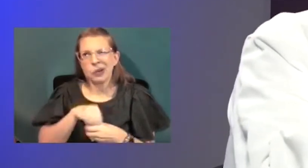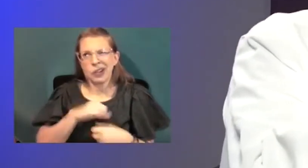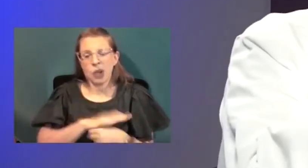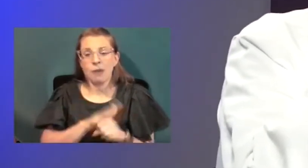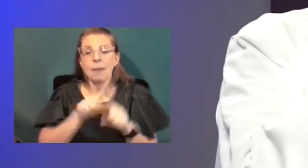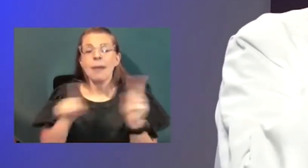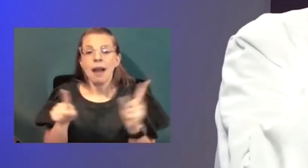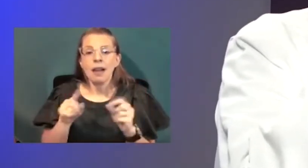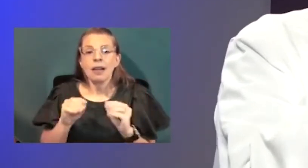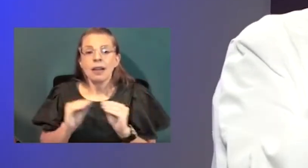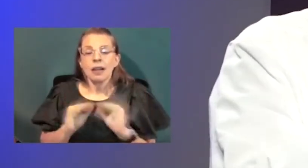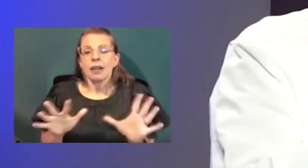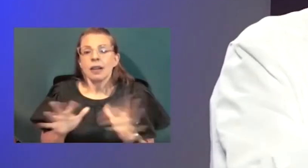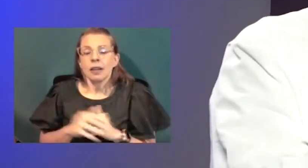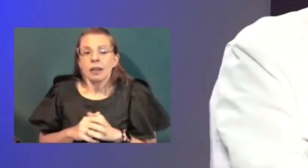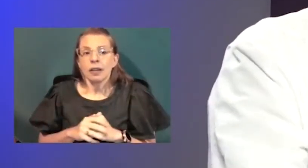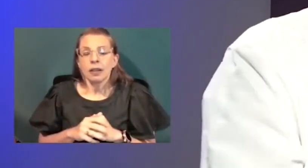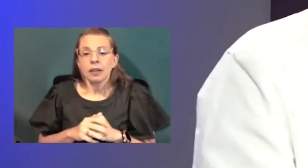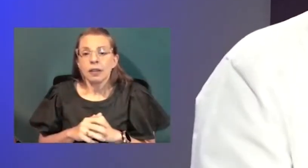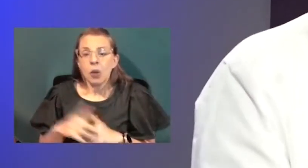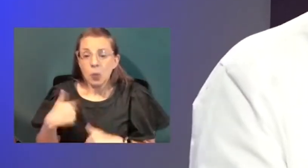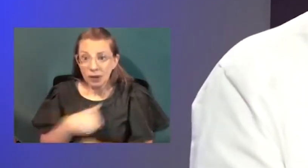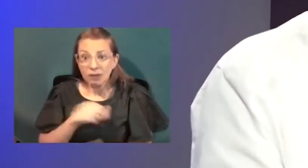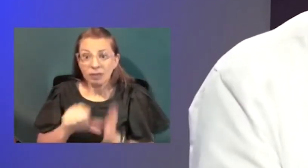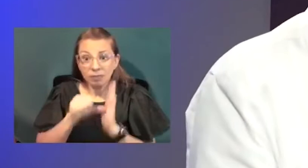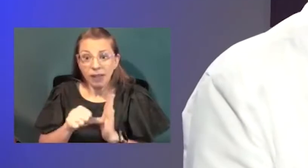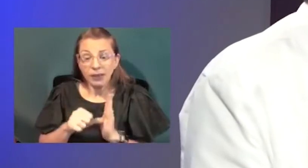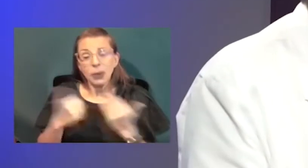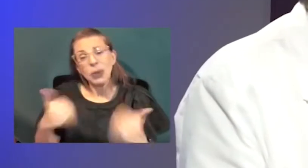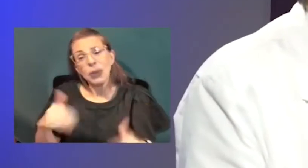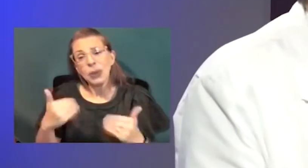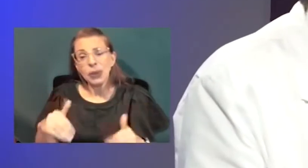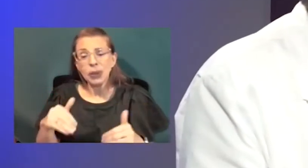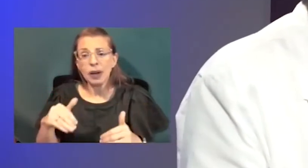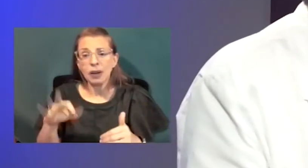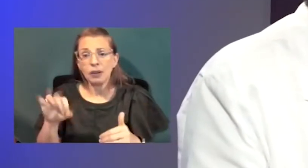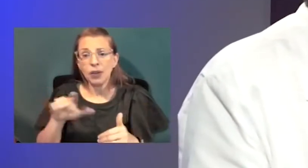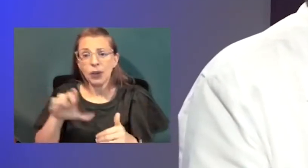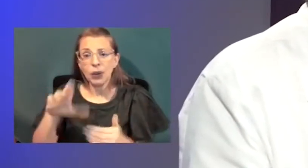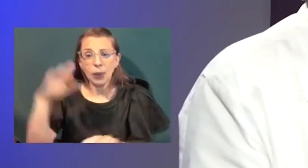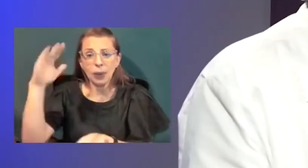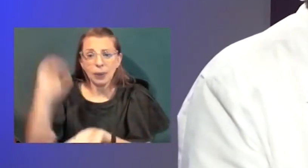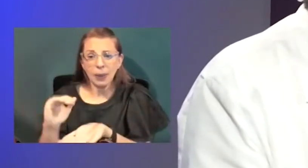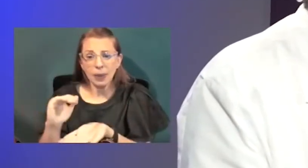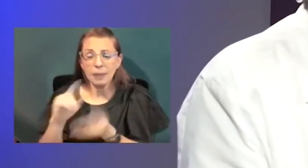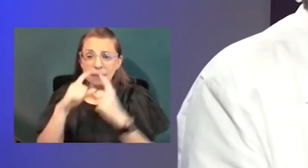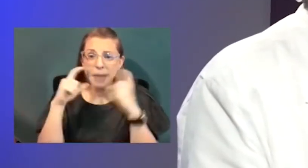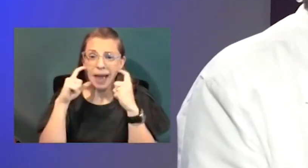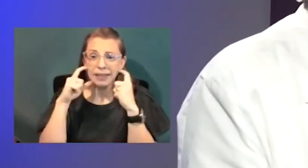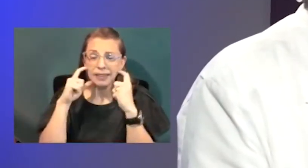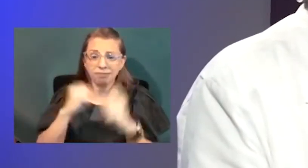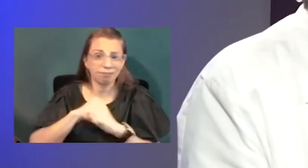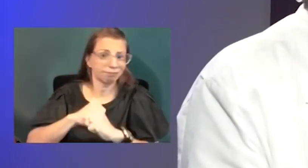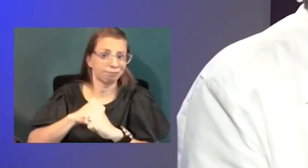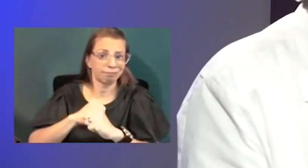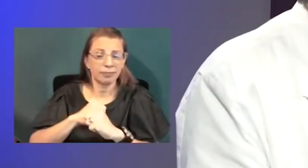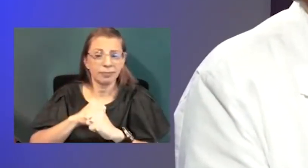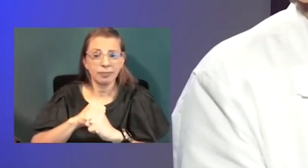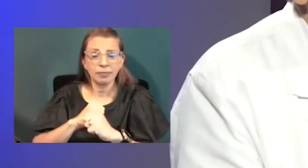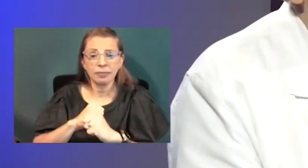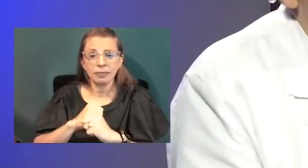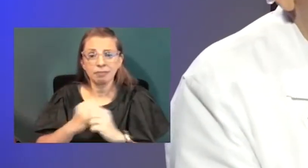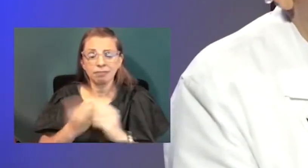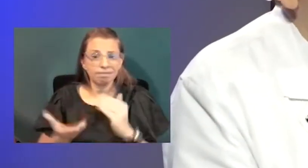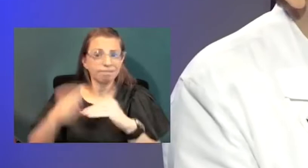I think we were so impressed by the impact it had on our patient safety. I'm not sure that we're going to be going maskless inside the hospital. Now,